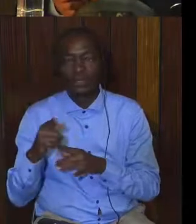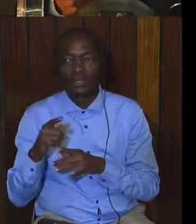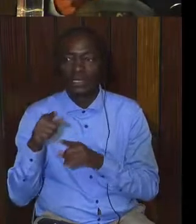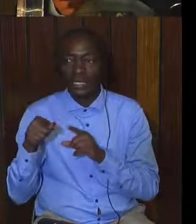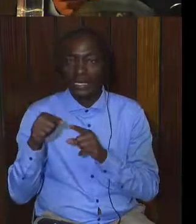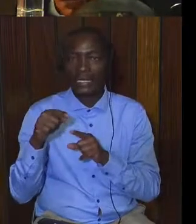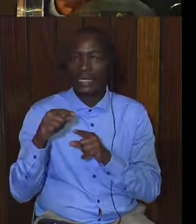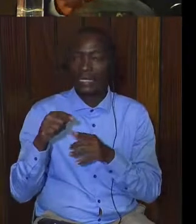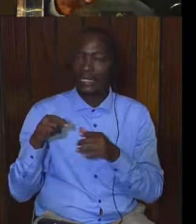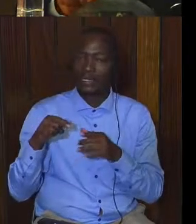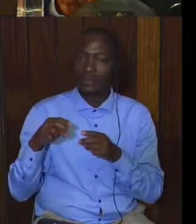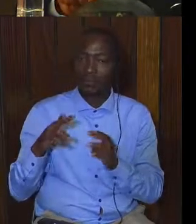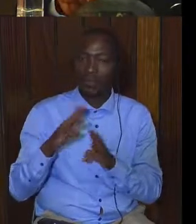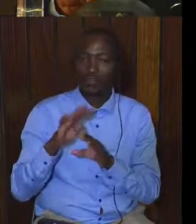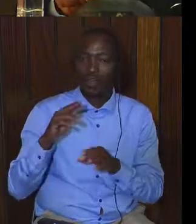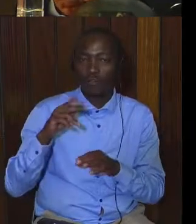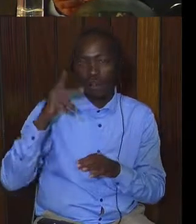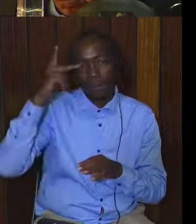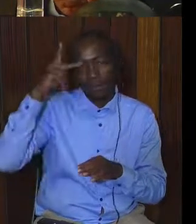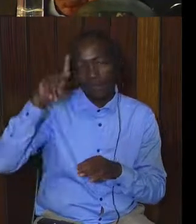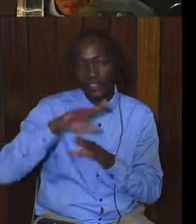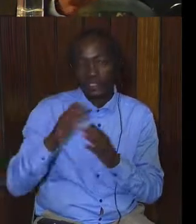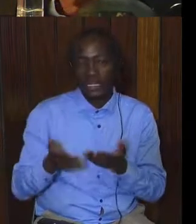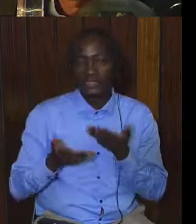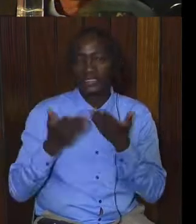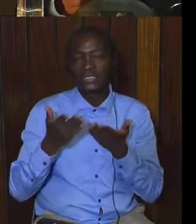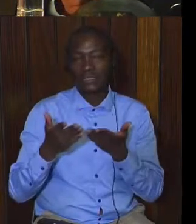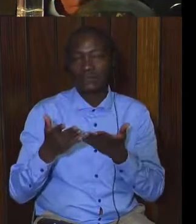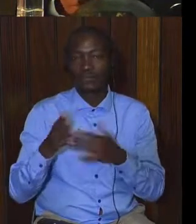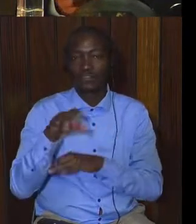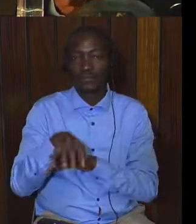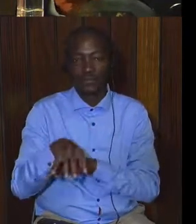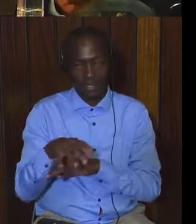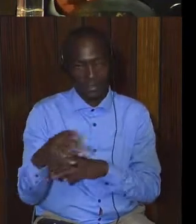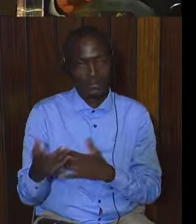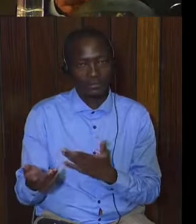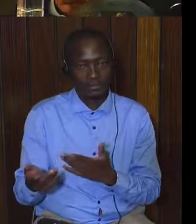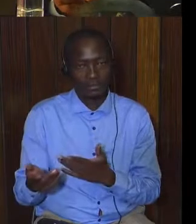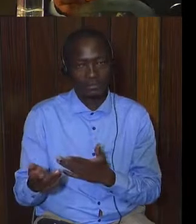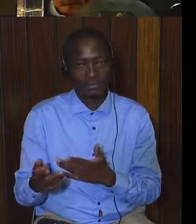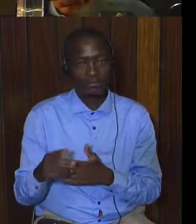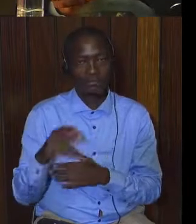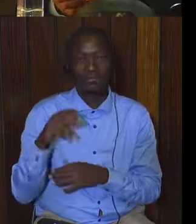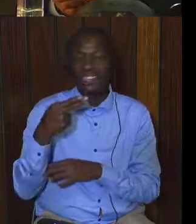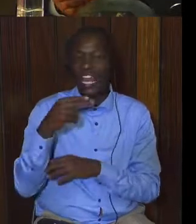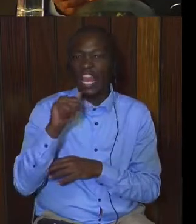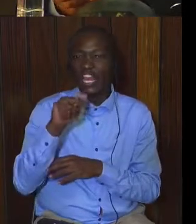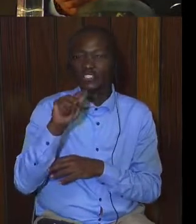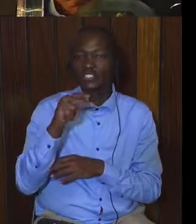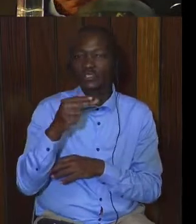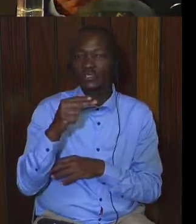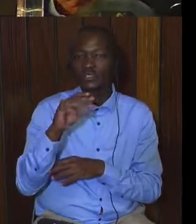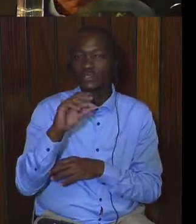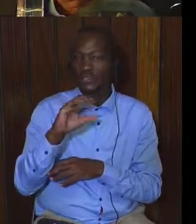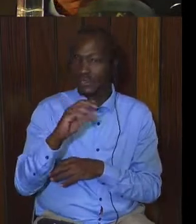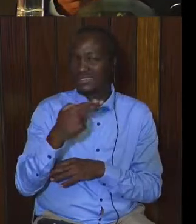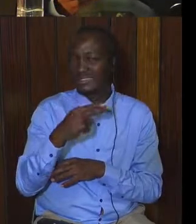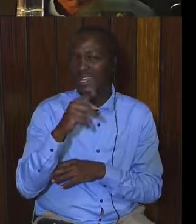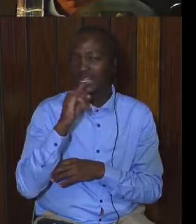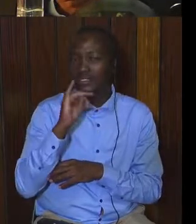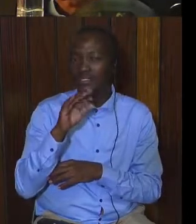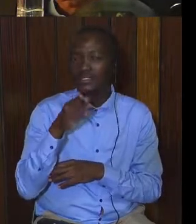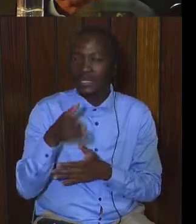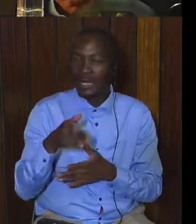the professional service providers by Hedge. Hedge is there to advise, obviously, in terms of